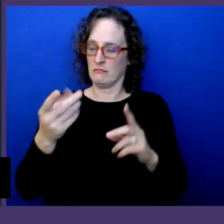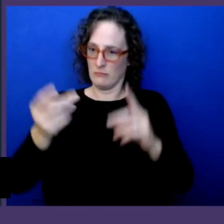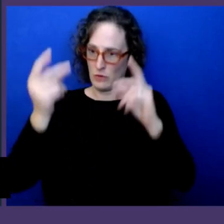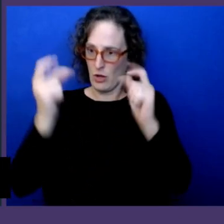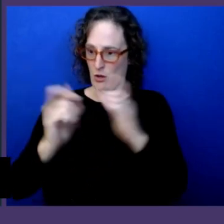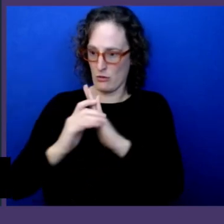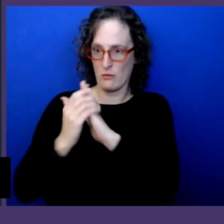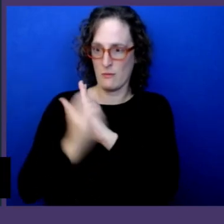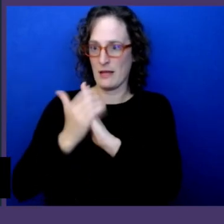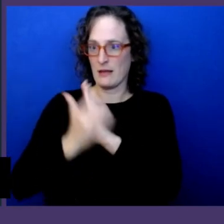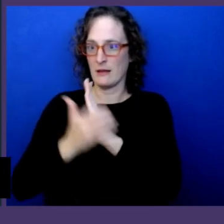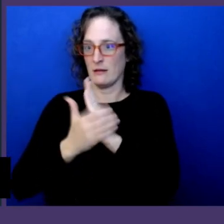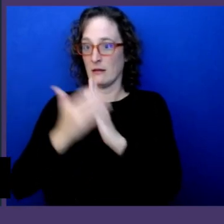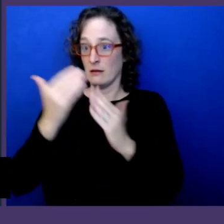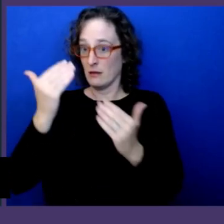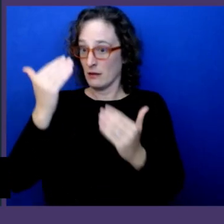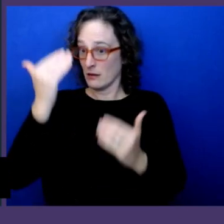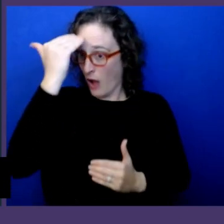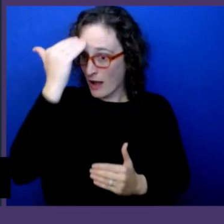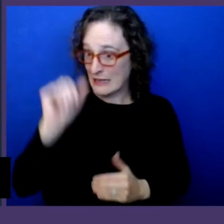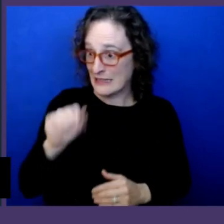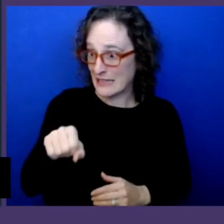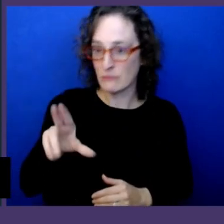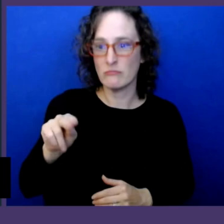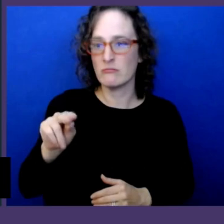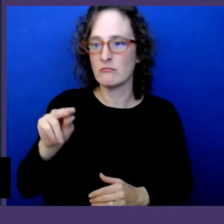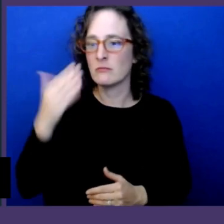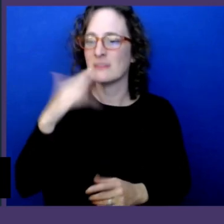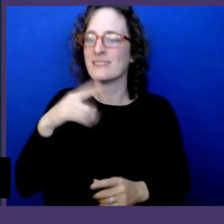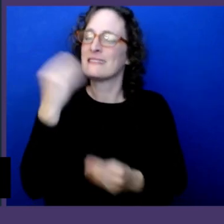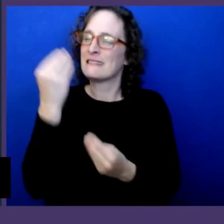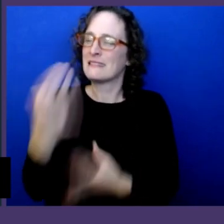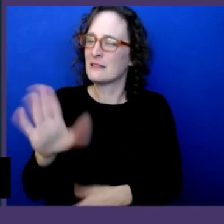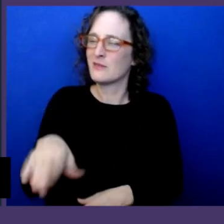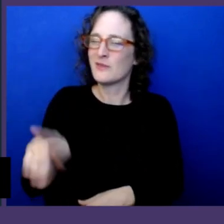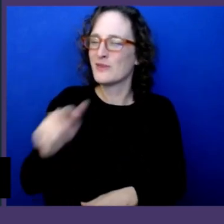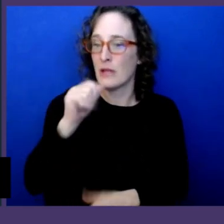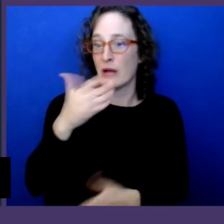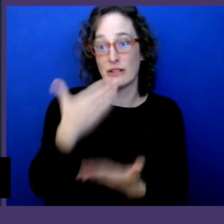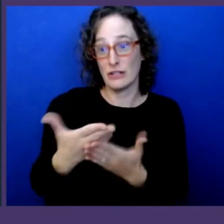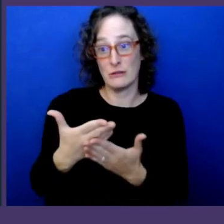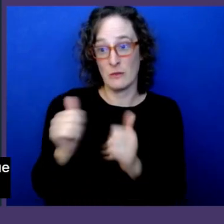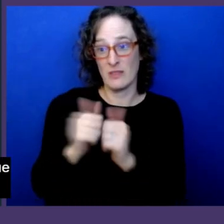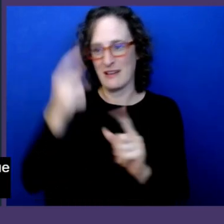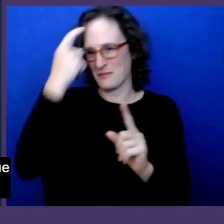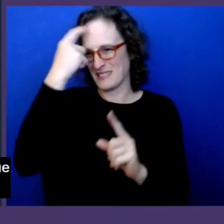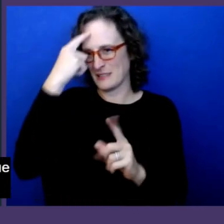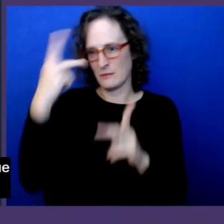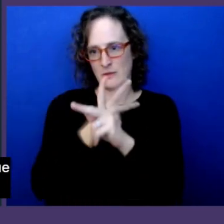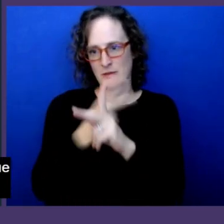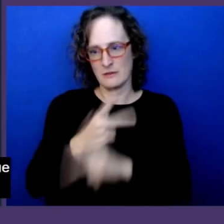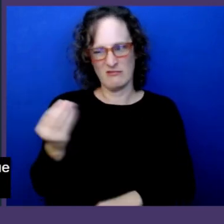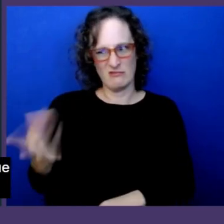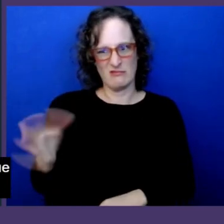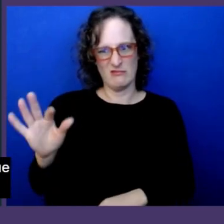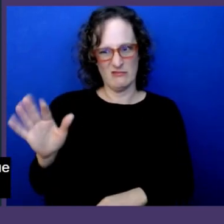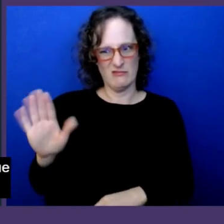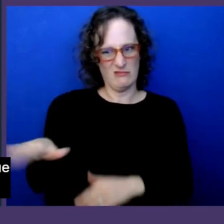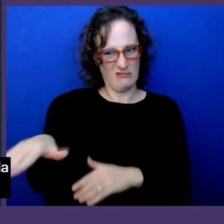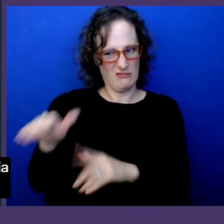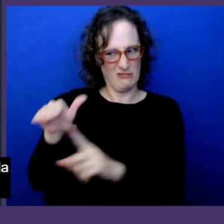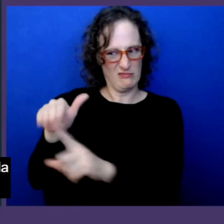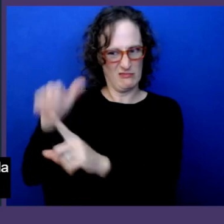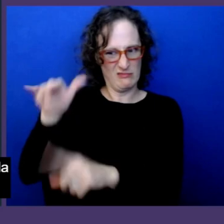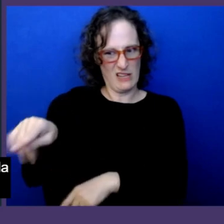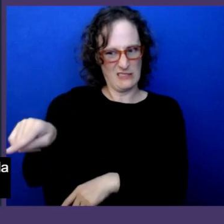want to tell the transformer in a prompt, you are not very good at mental arithmetic. Whenever you need to do very large number addition, multiplication, or whatever, instead